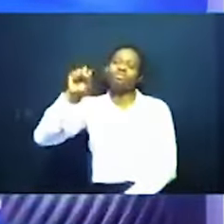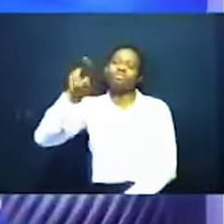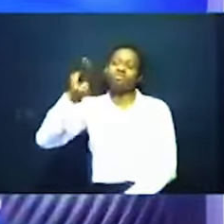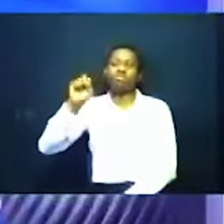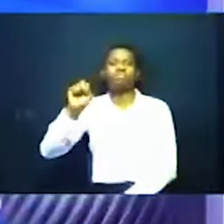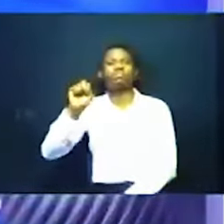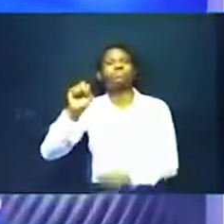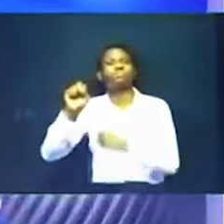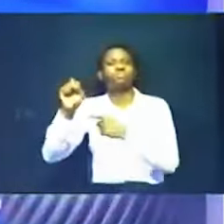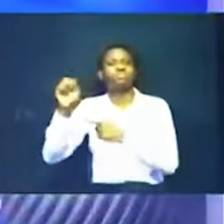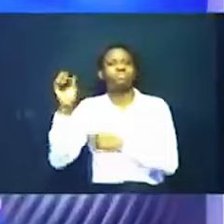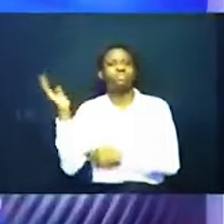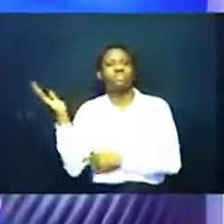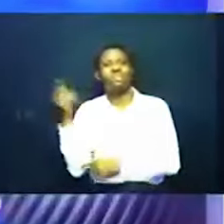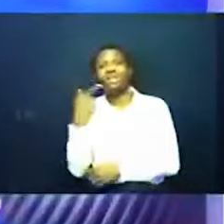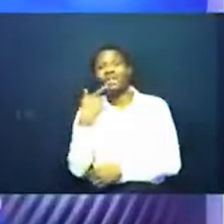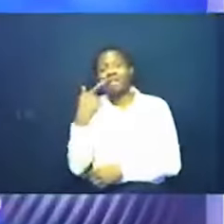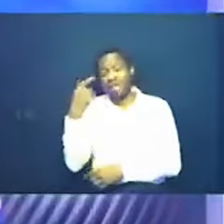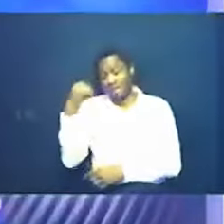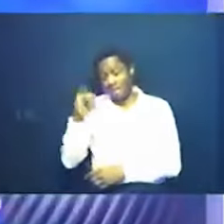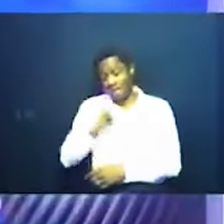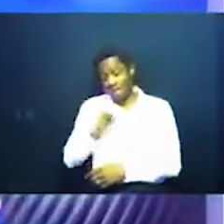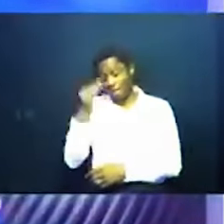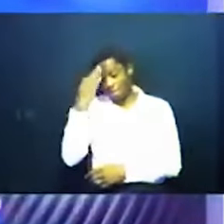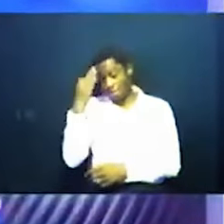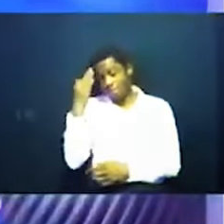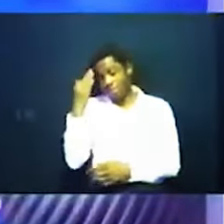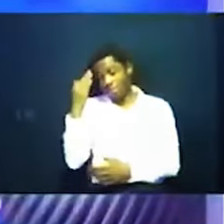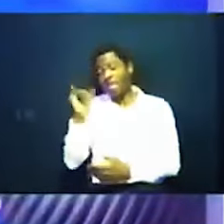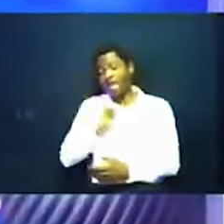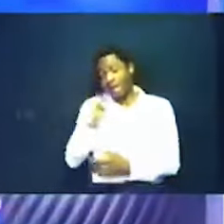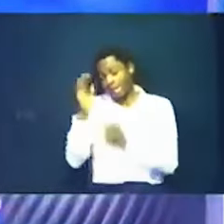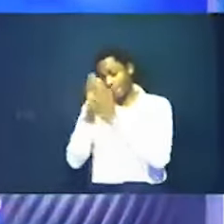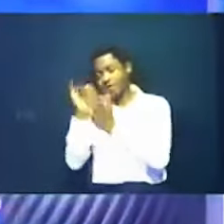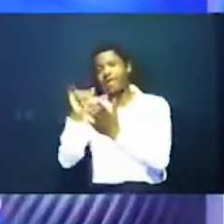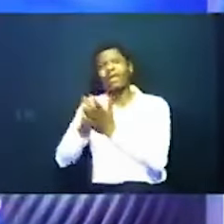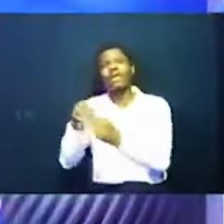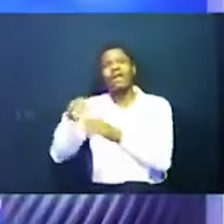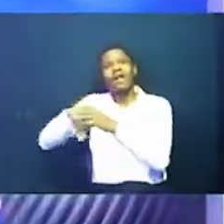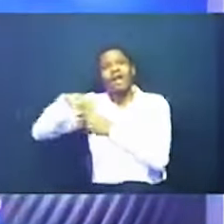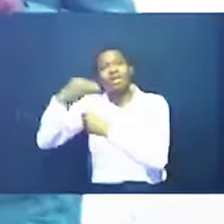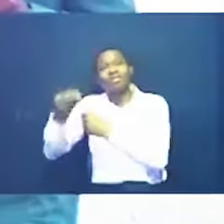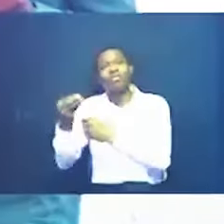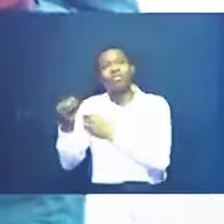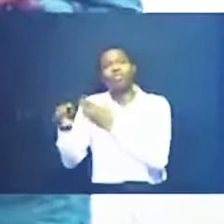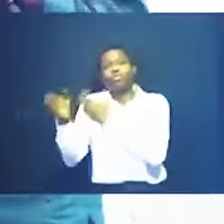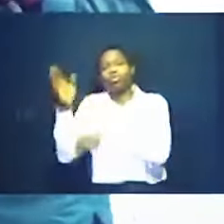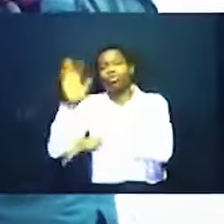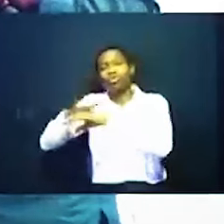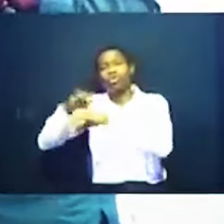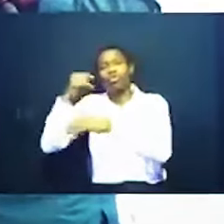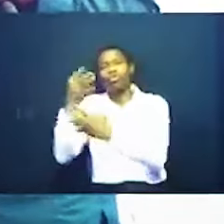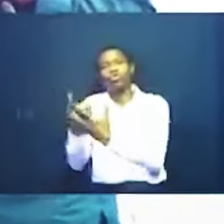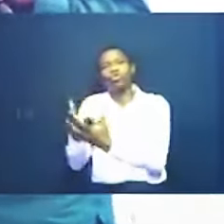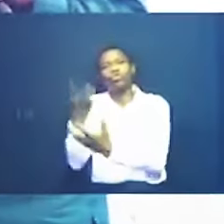riches, he may strengthen you with power through his spirit in your inner being.